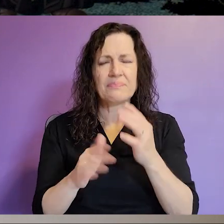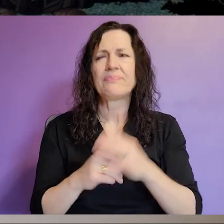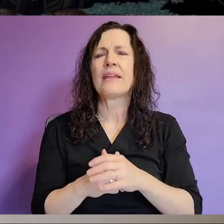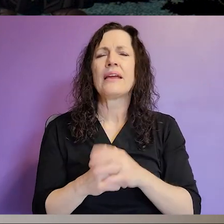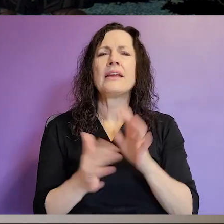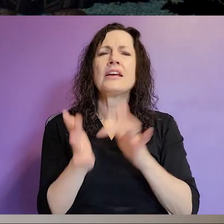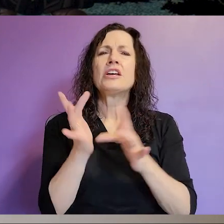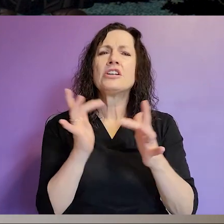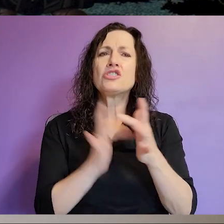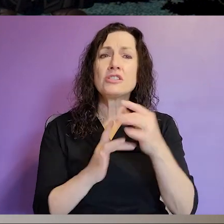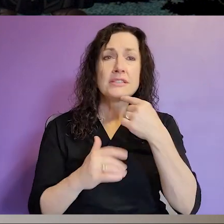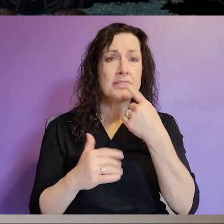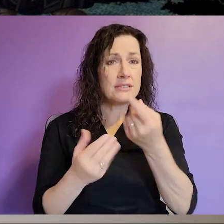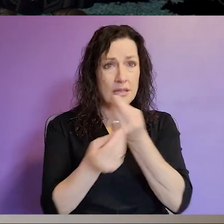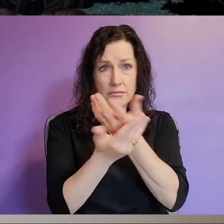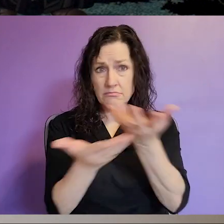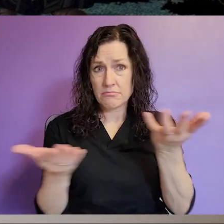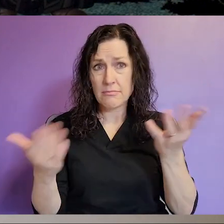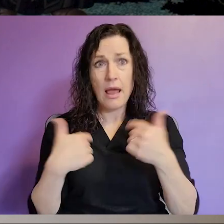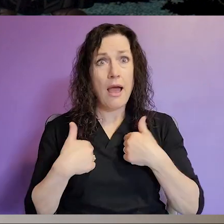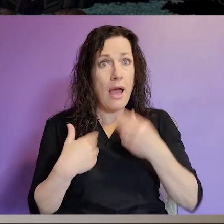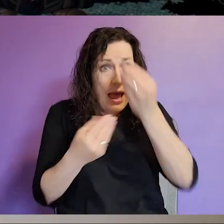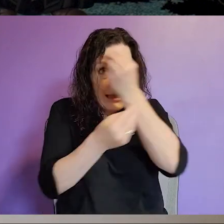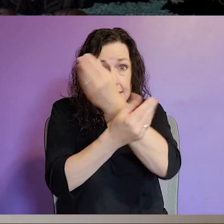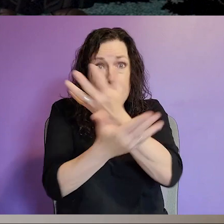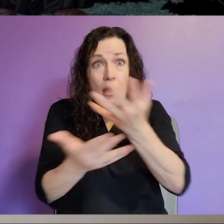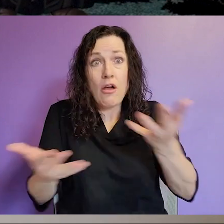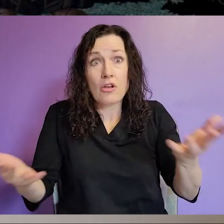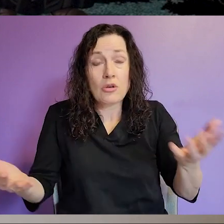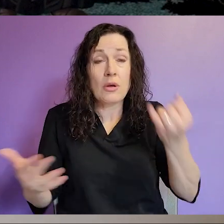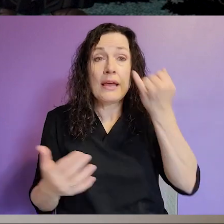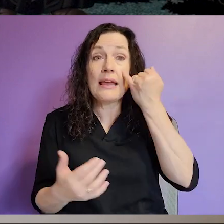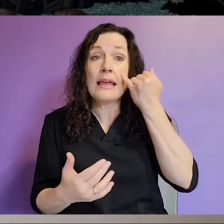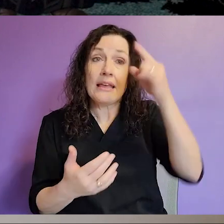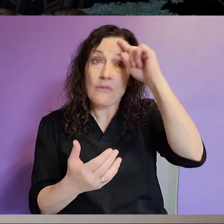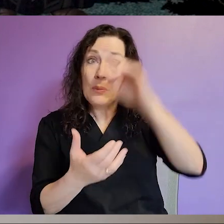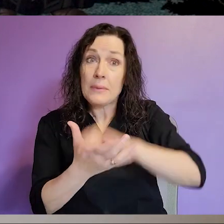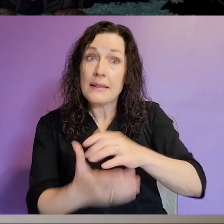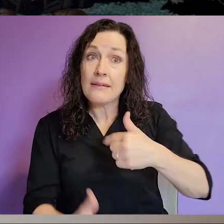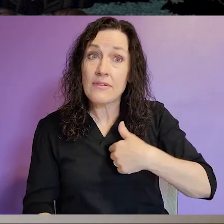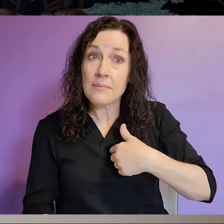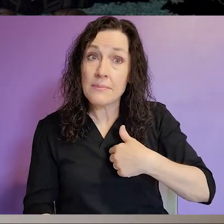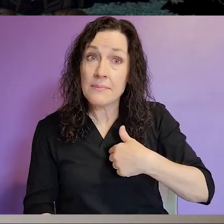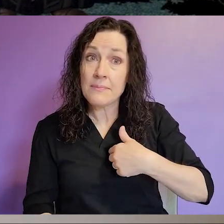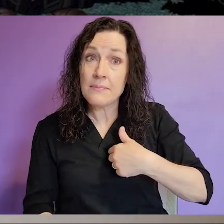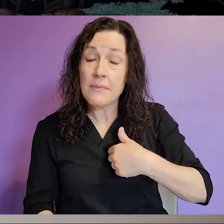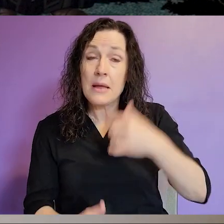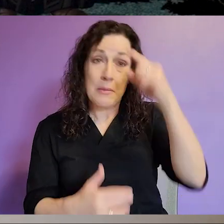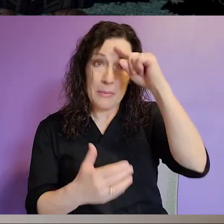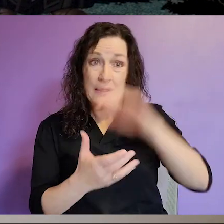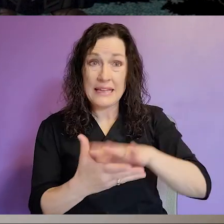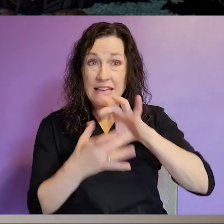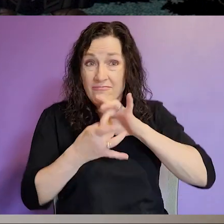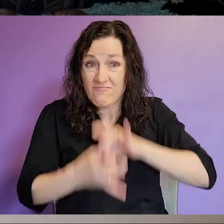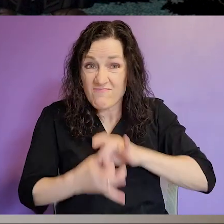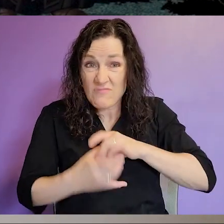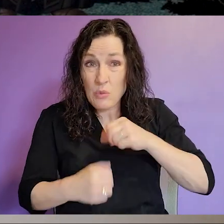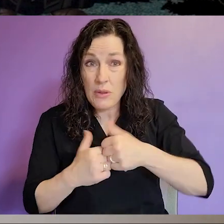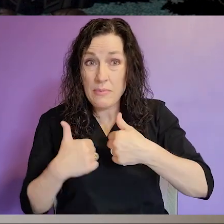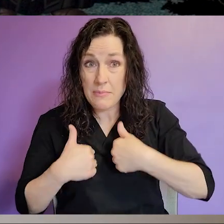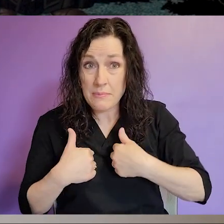is the gospel for today. And Jesus says to them, I say to you, whoever believes in